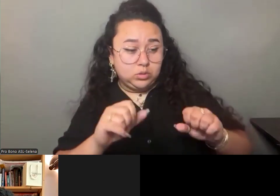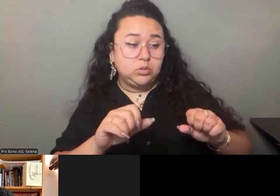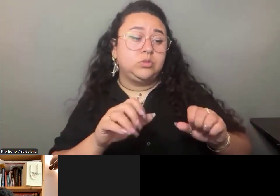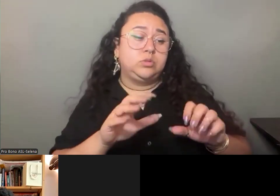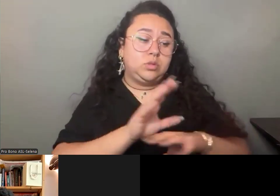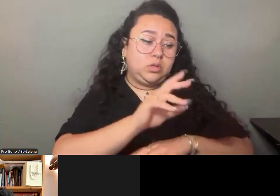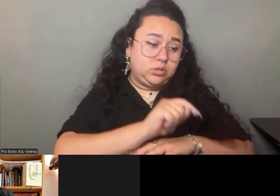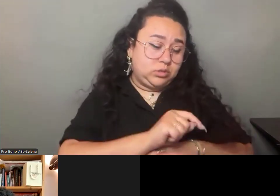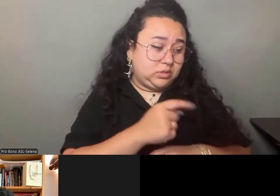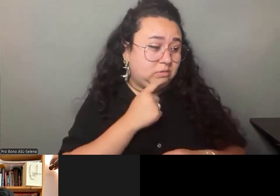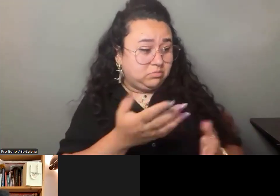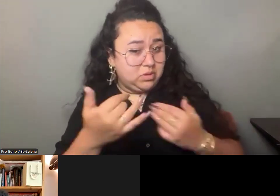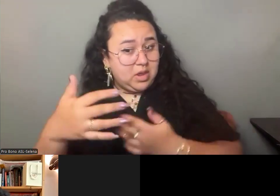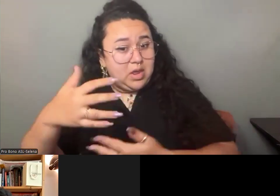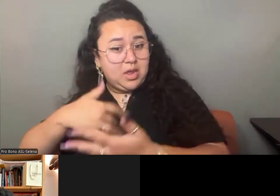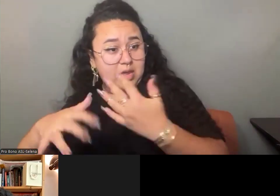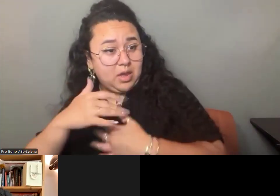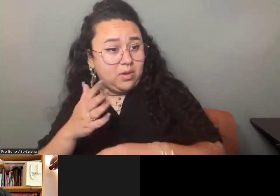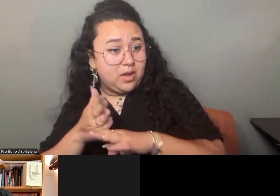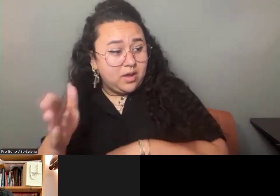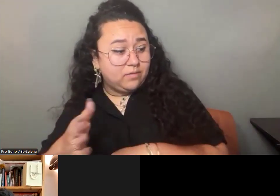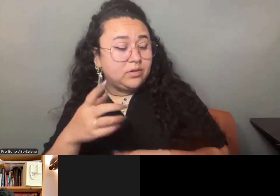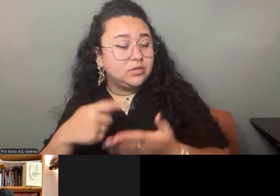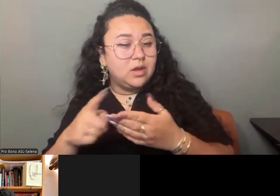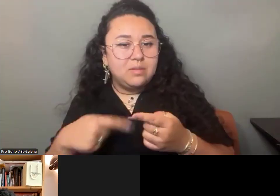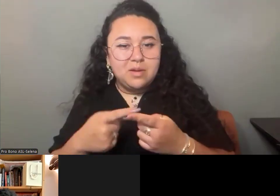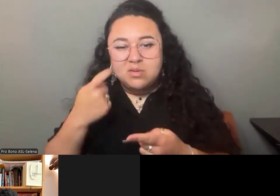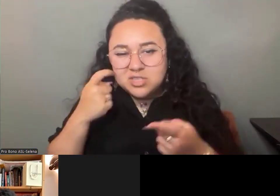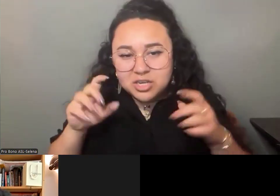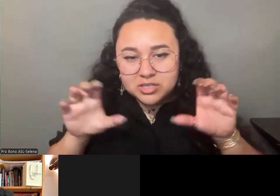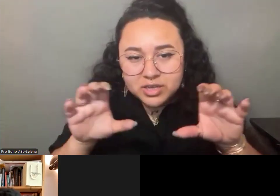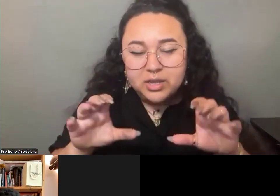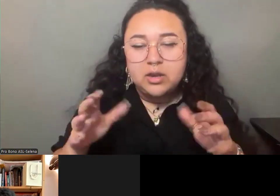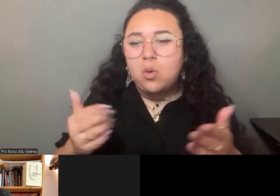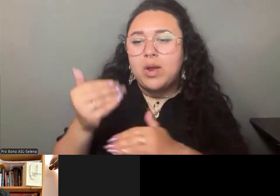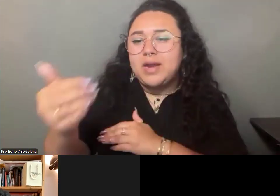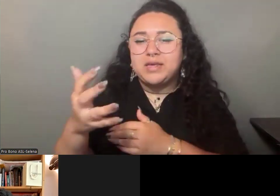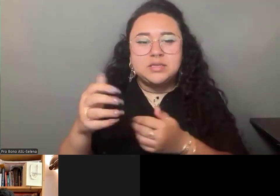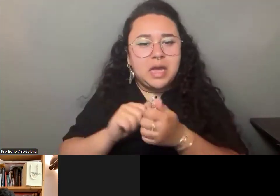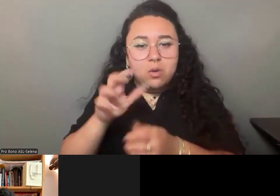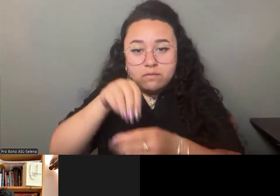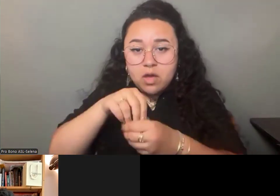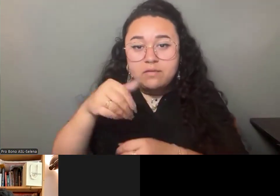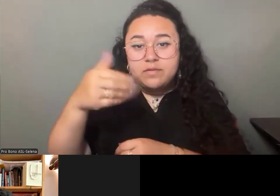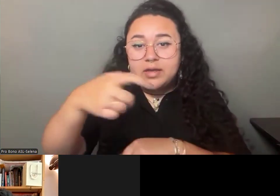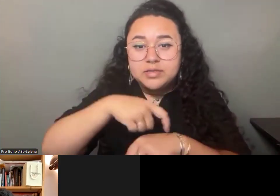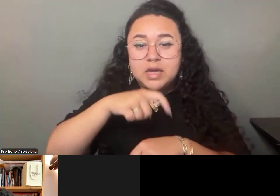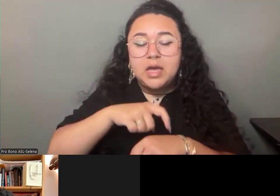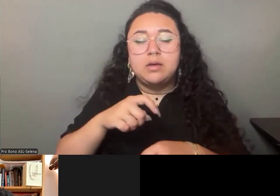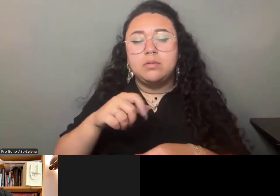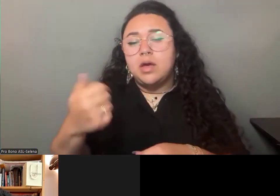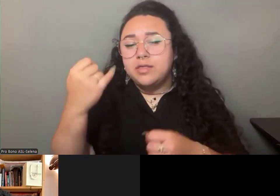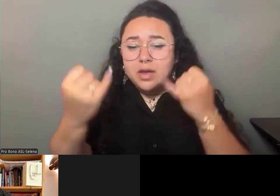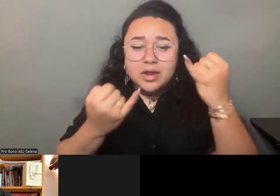together and talk about what just happened, but also talk about what to do next, what else they want to be involved in, what other kinds of ideas they want to